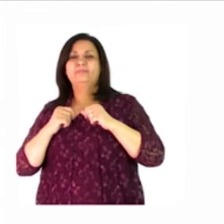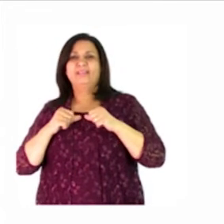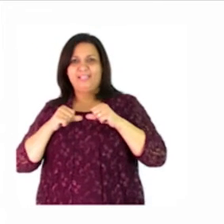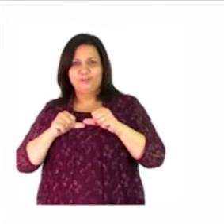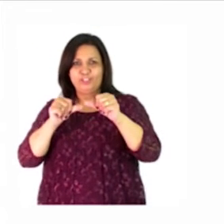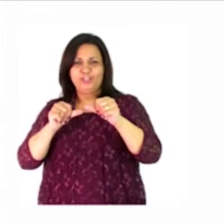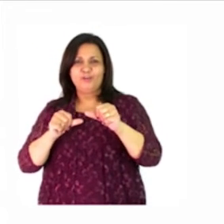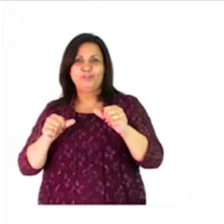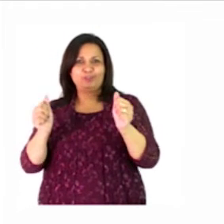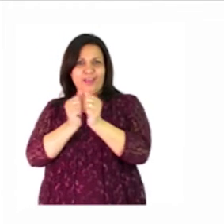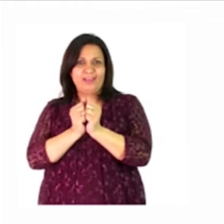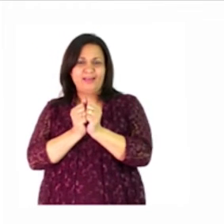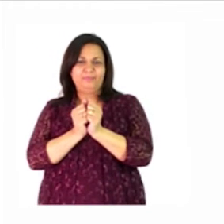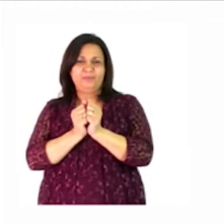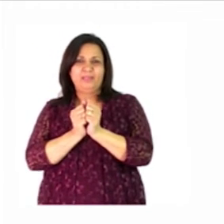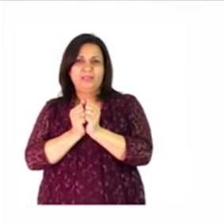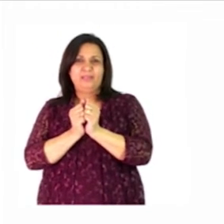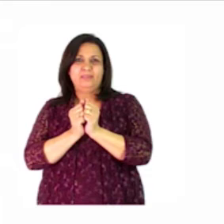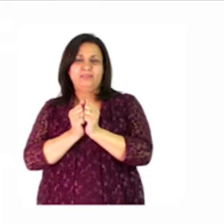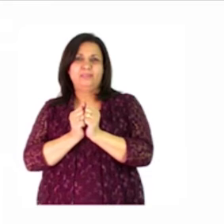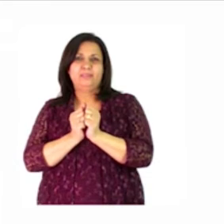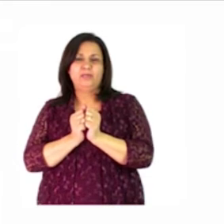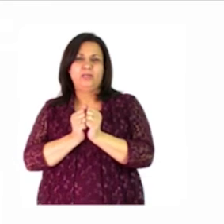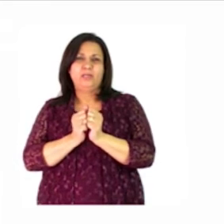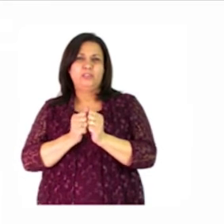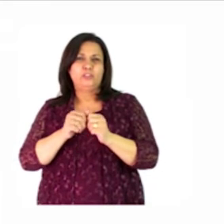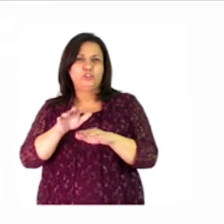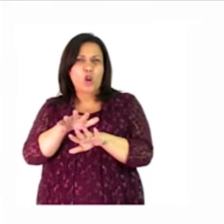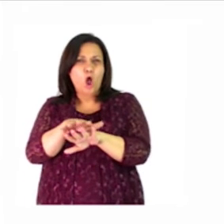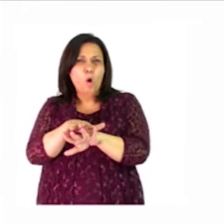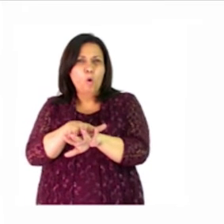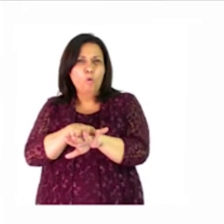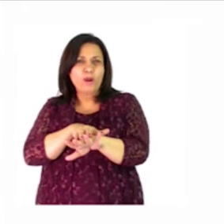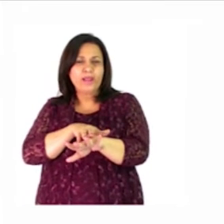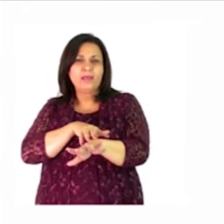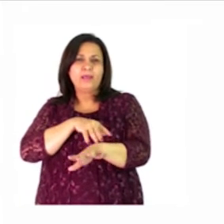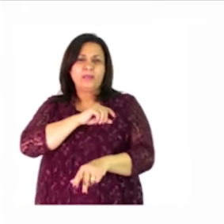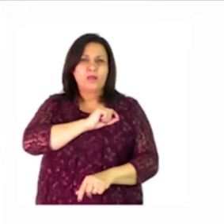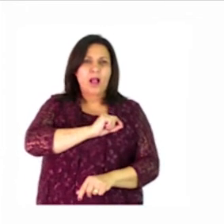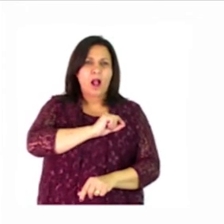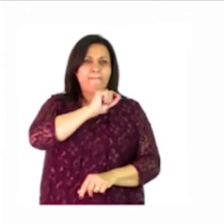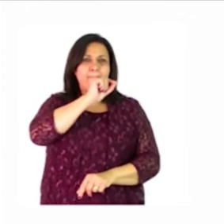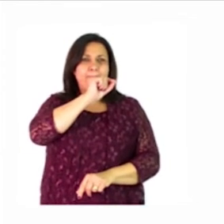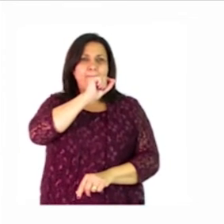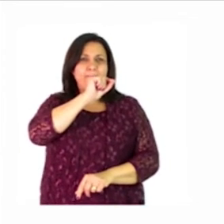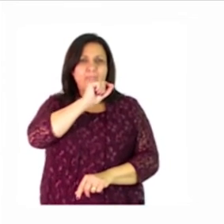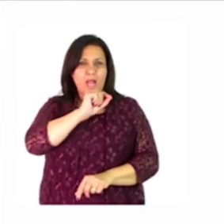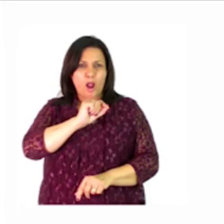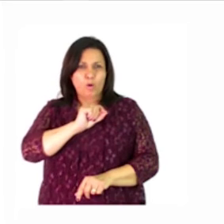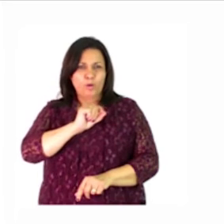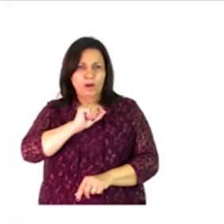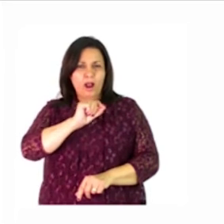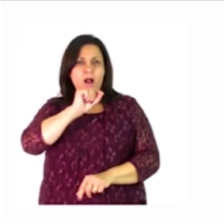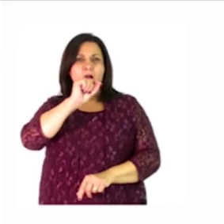that together and take it slowly and slowly and make sure it's